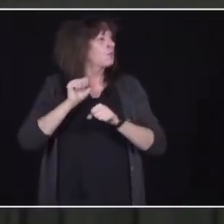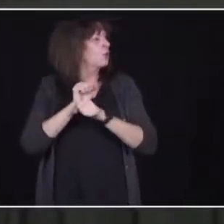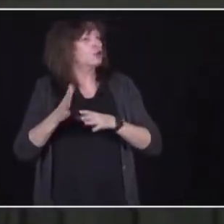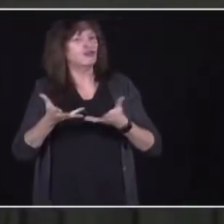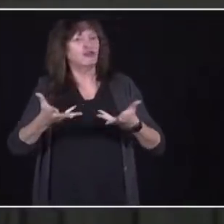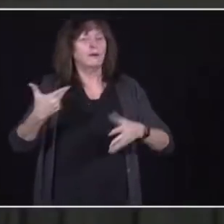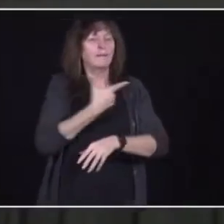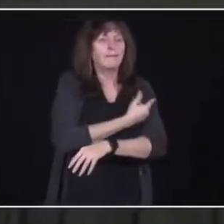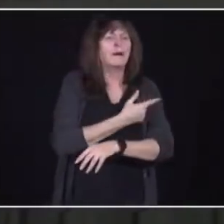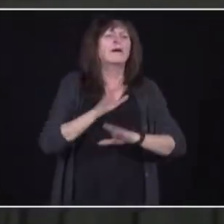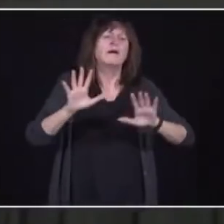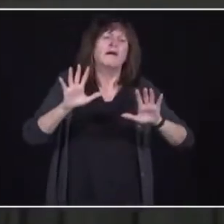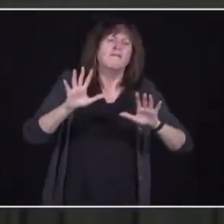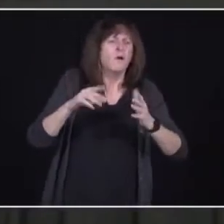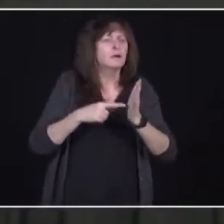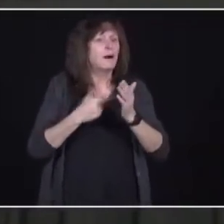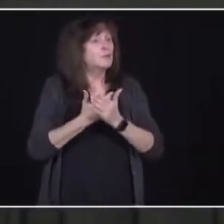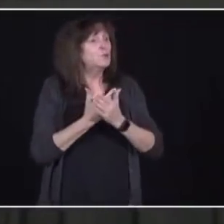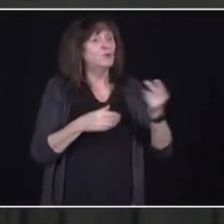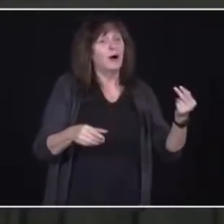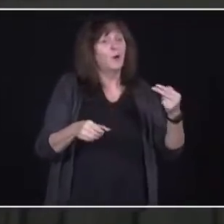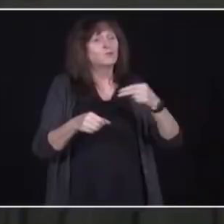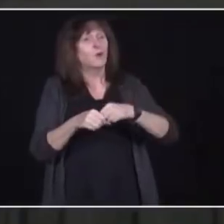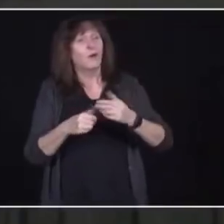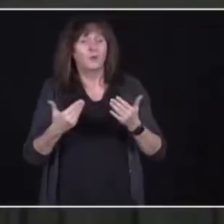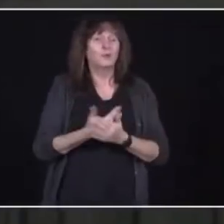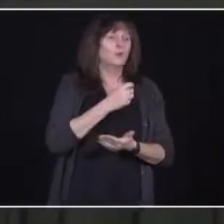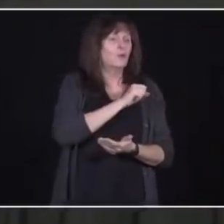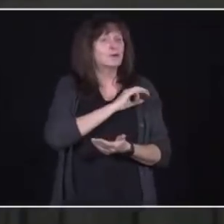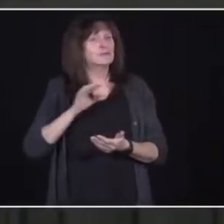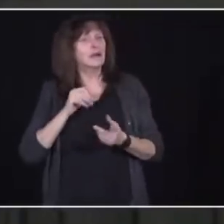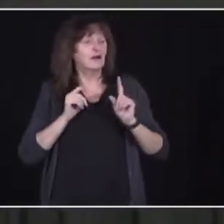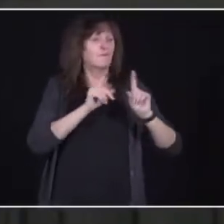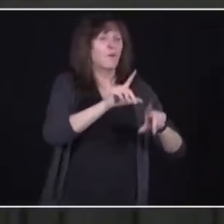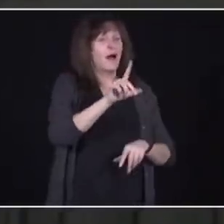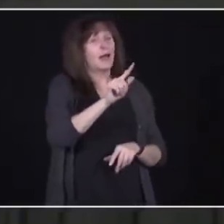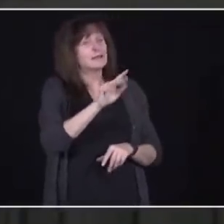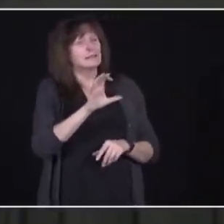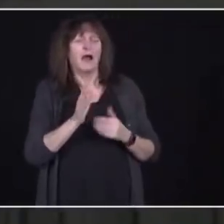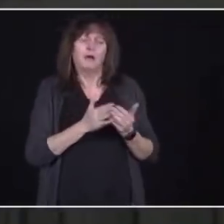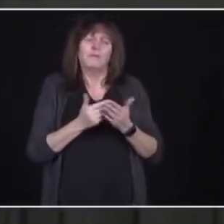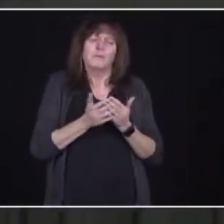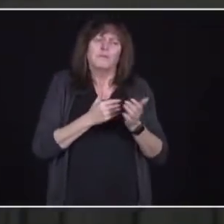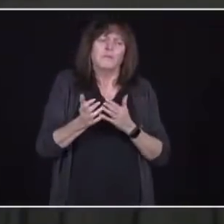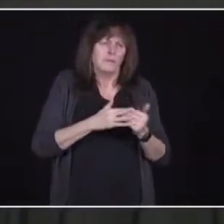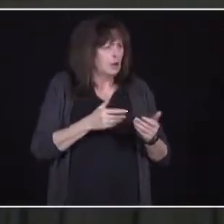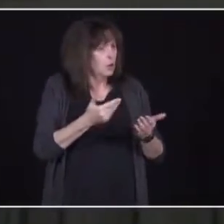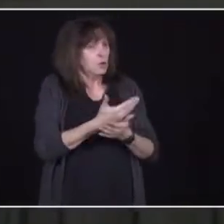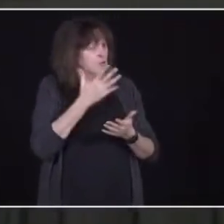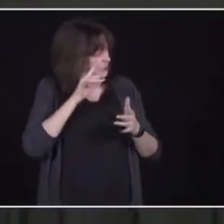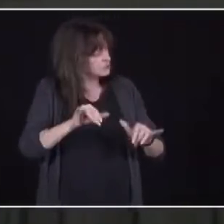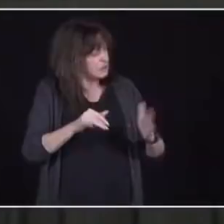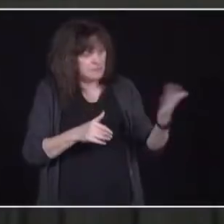be joining those into long-term care homes, or going into long-term care homes, or becoming an employee in long-term care homes, and people will always be joining the